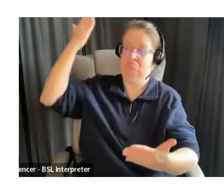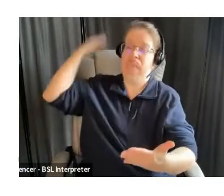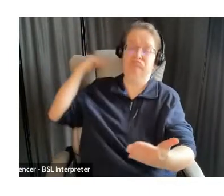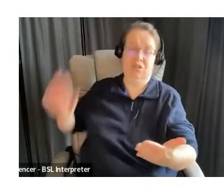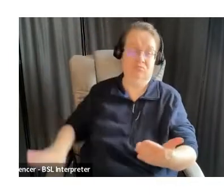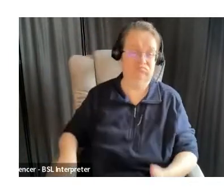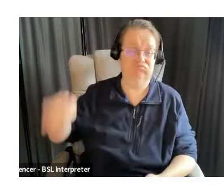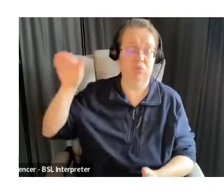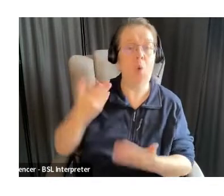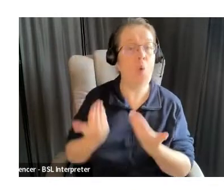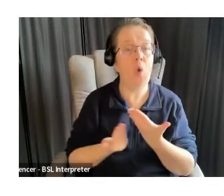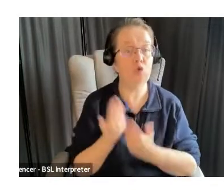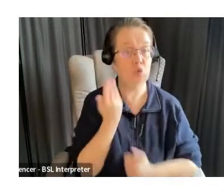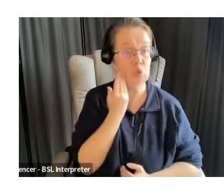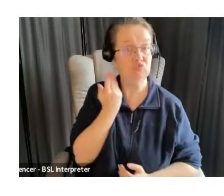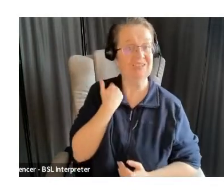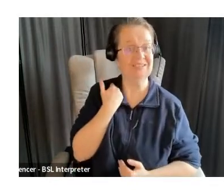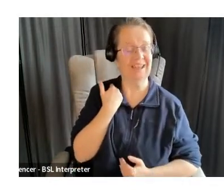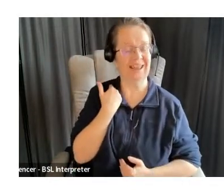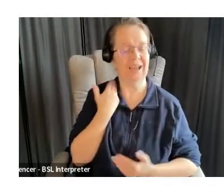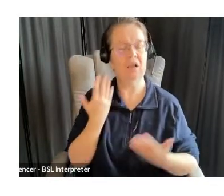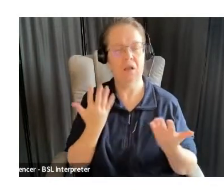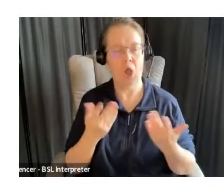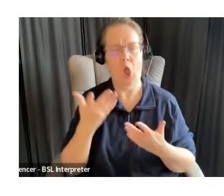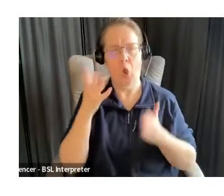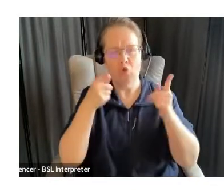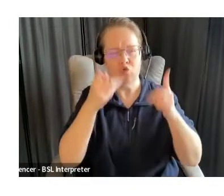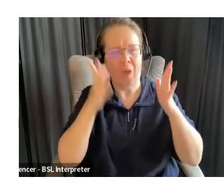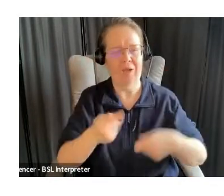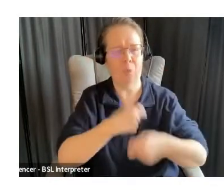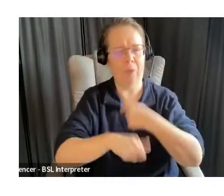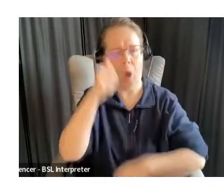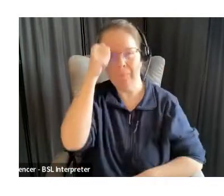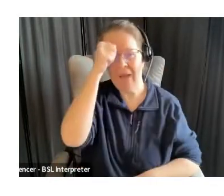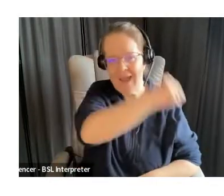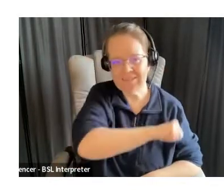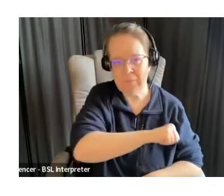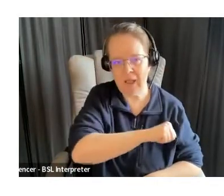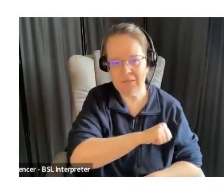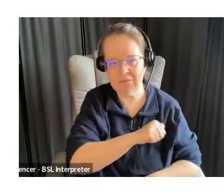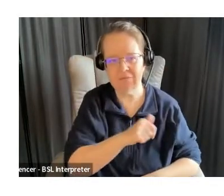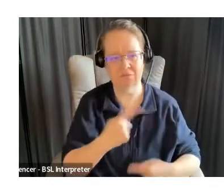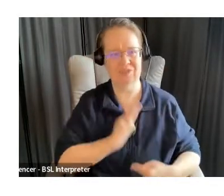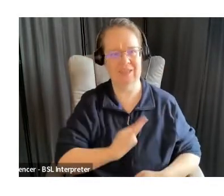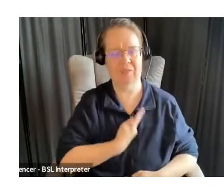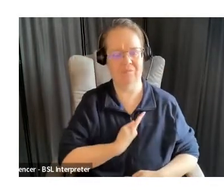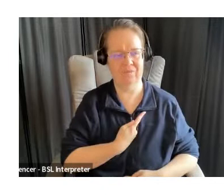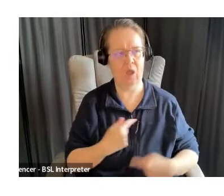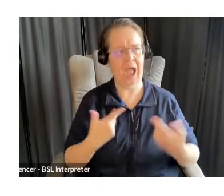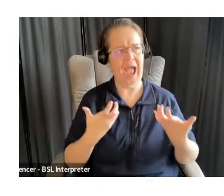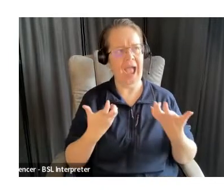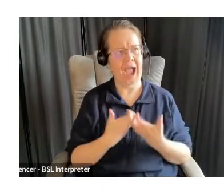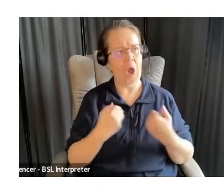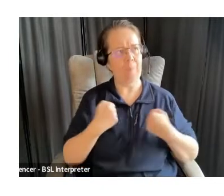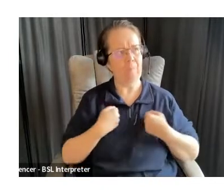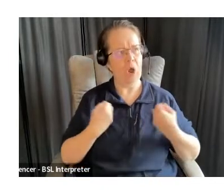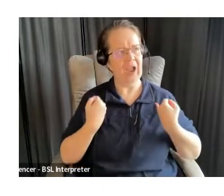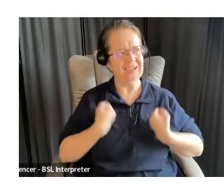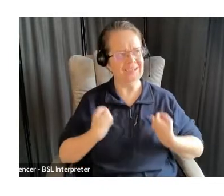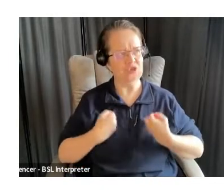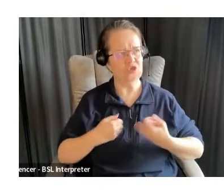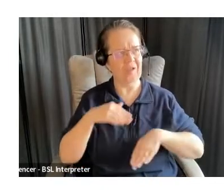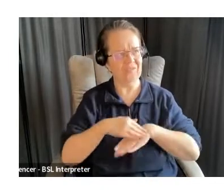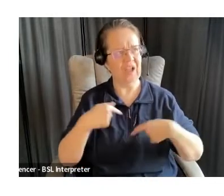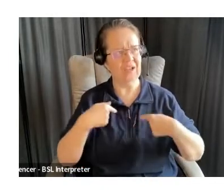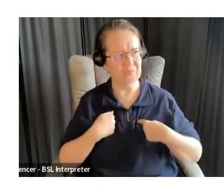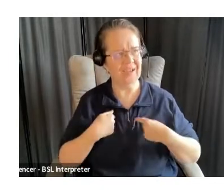something that's new to you. So therefore, understanding how your condition affects you potentially in your world